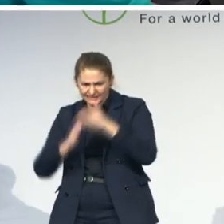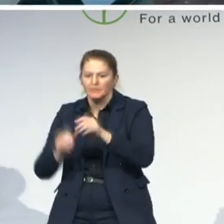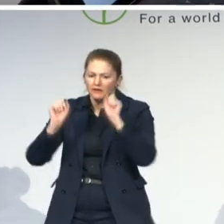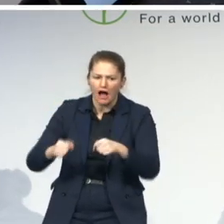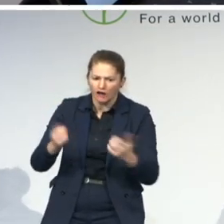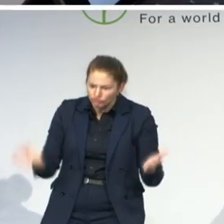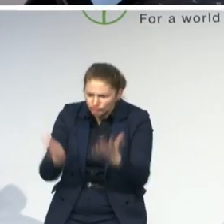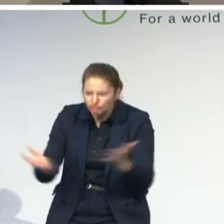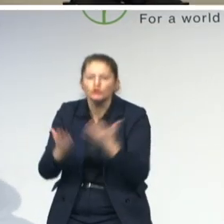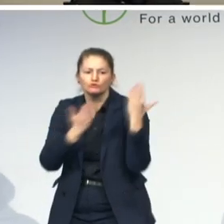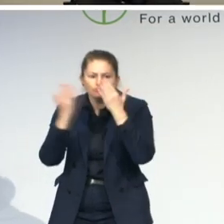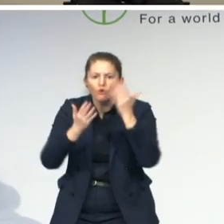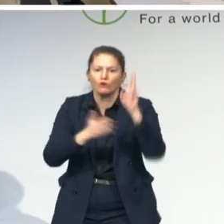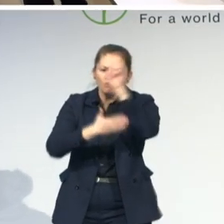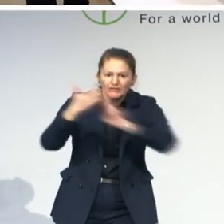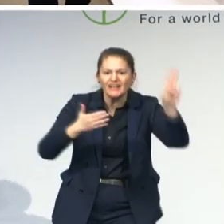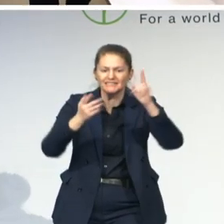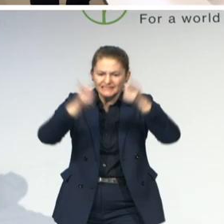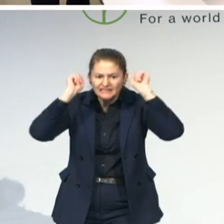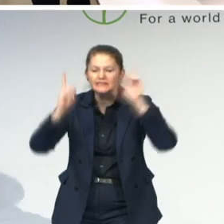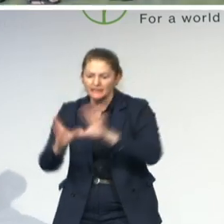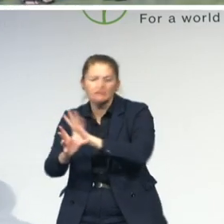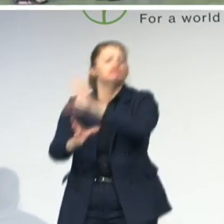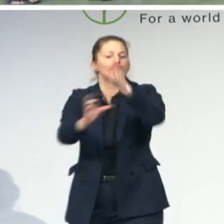education after high school.